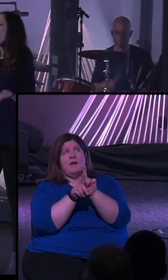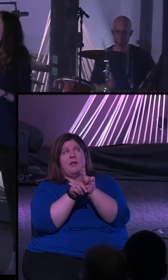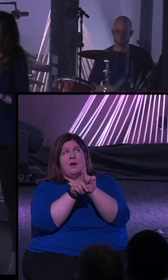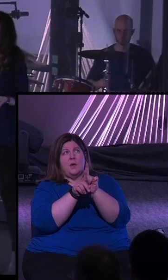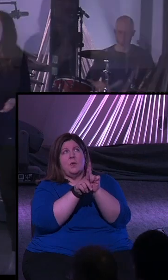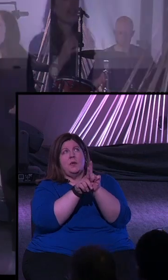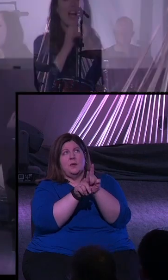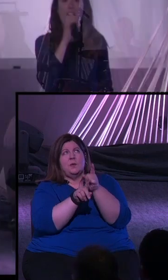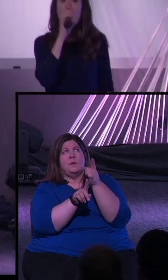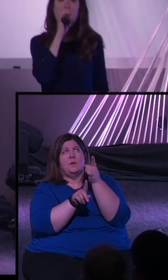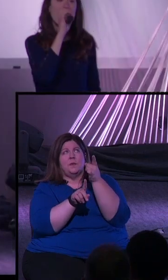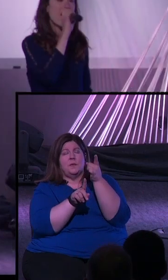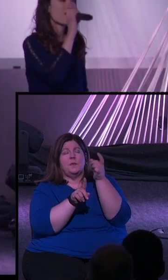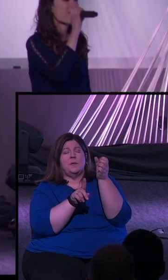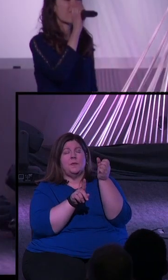follow you.